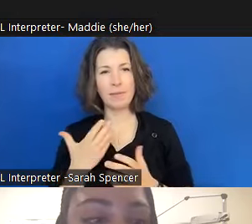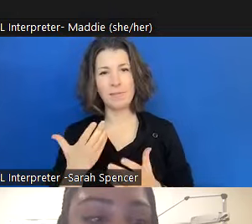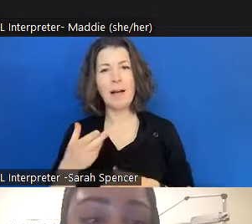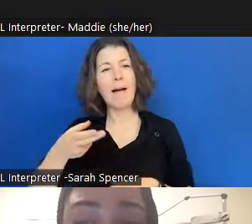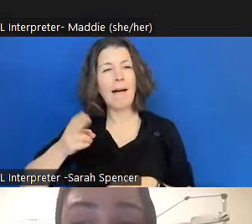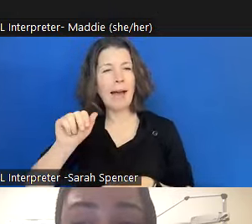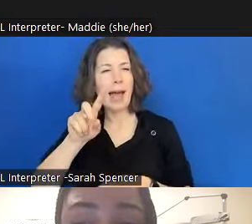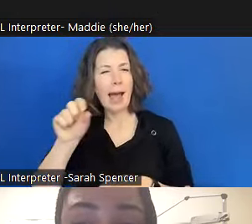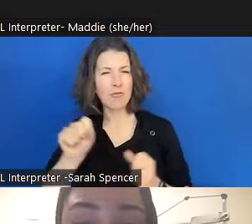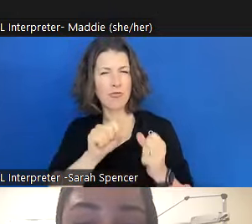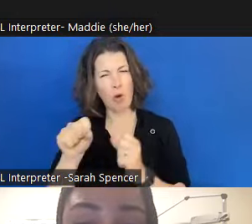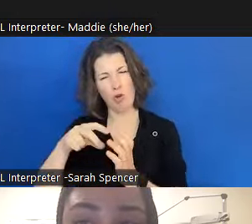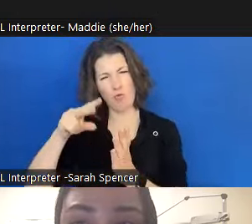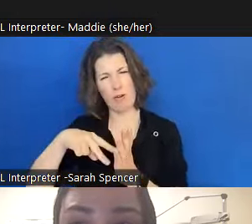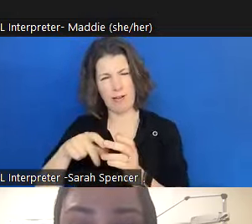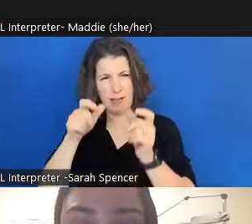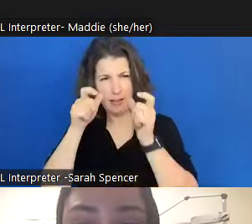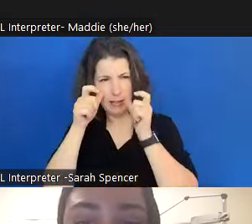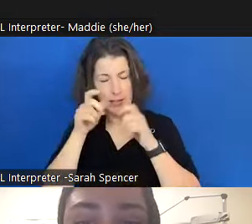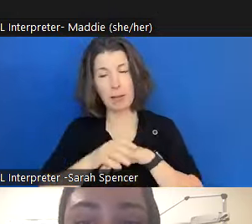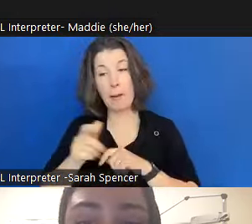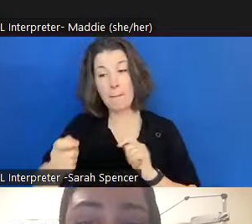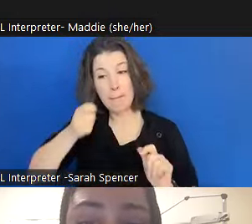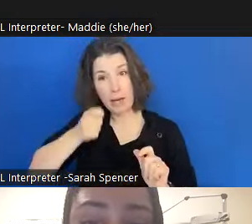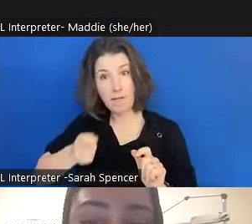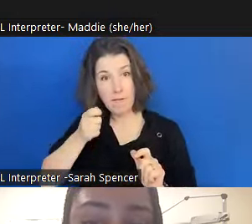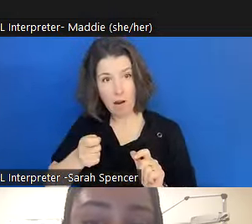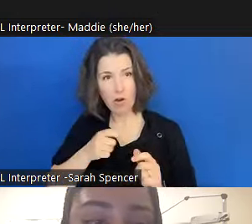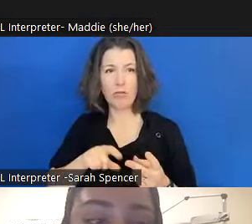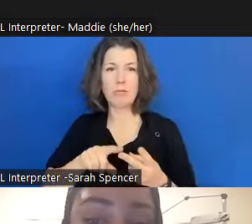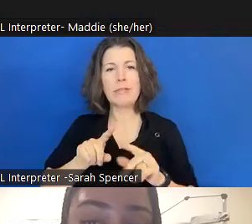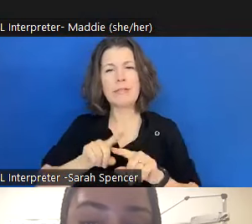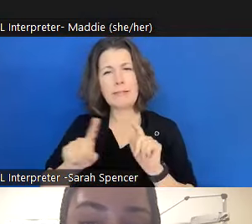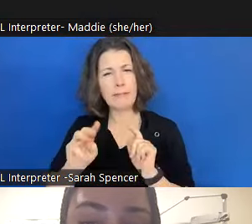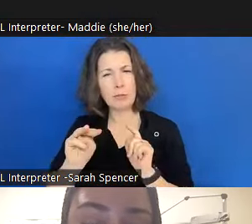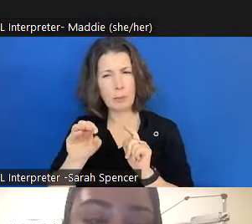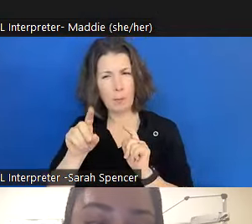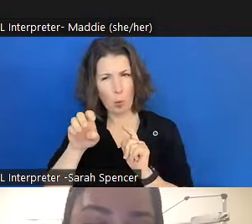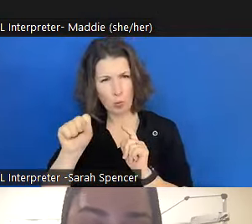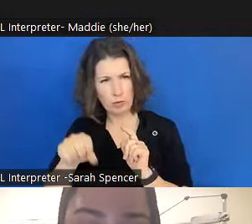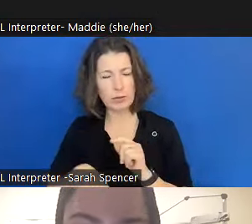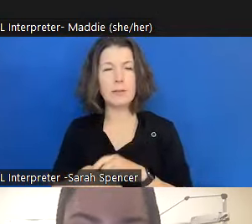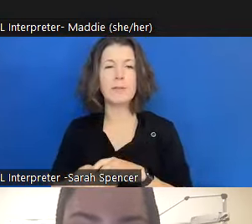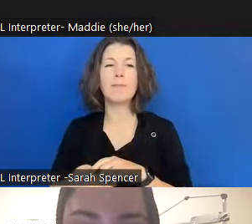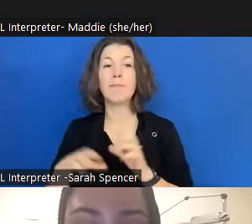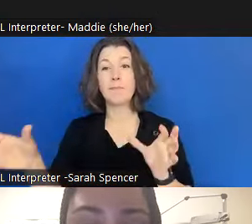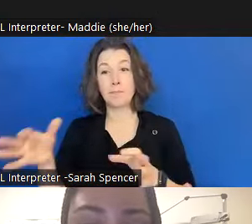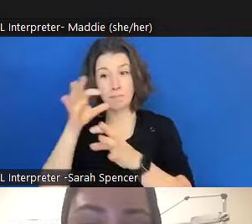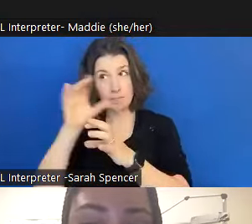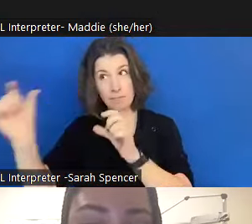glasses, magnifiers in different modalities, telescopes that can be held or attached to